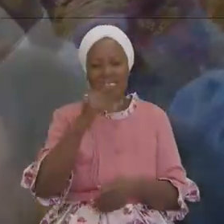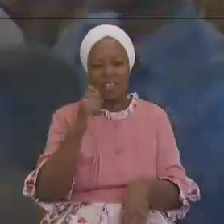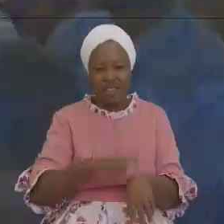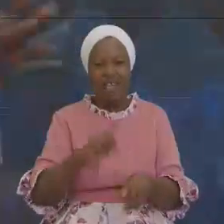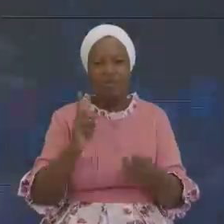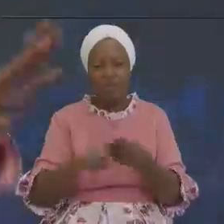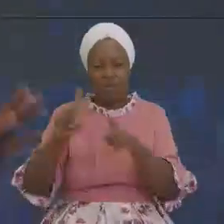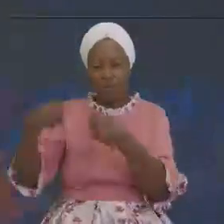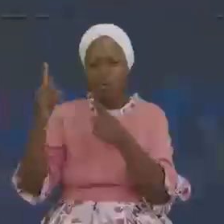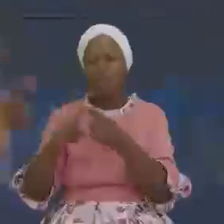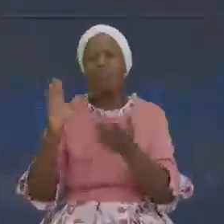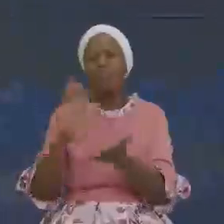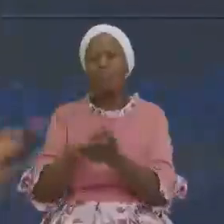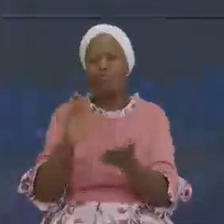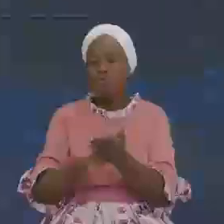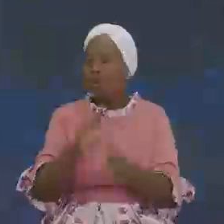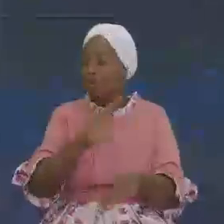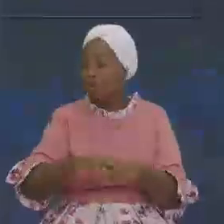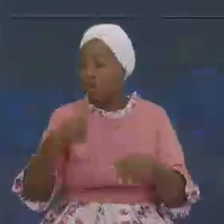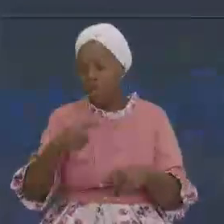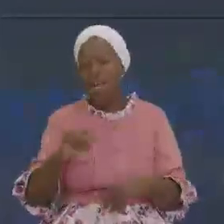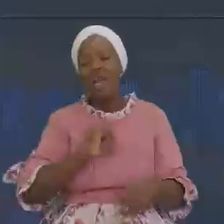to school. Don't say, I'll become better,